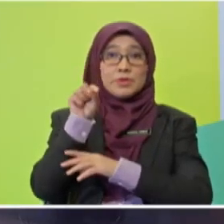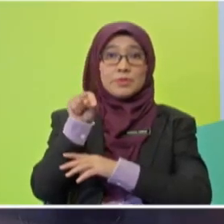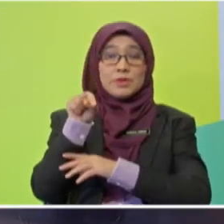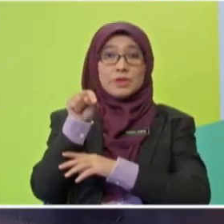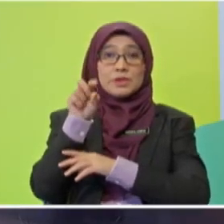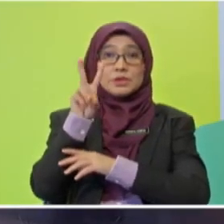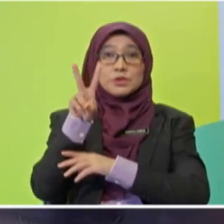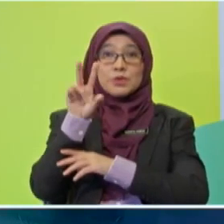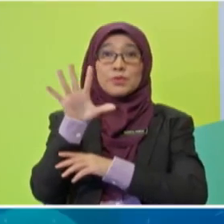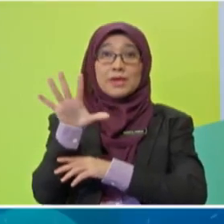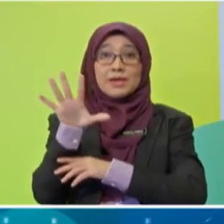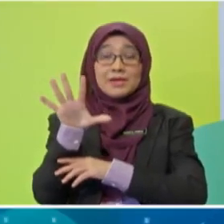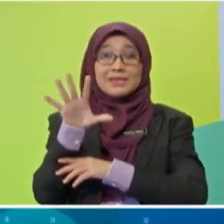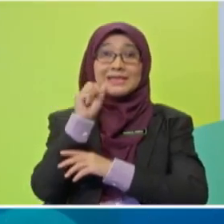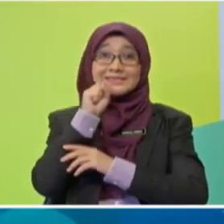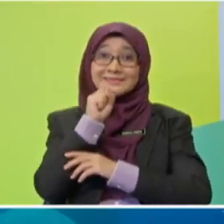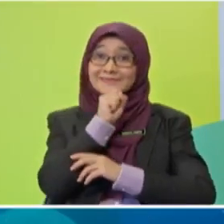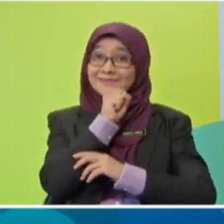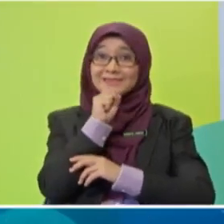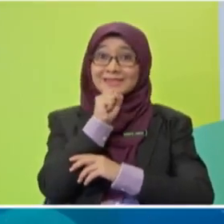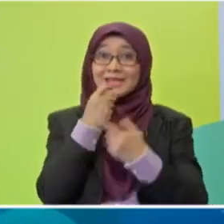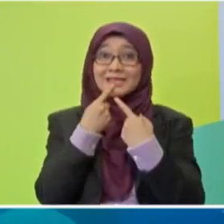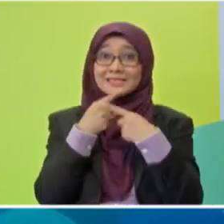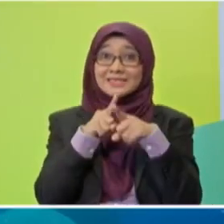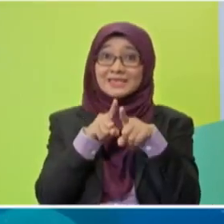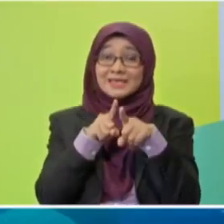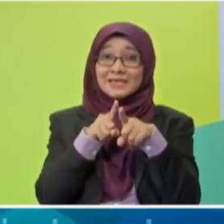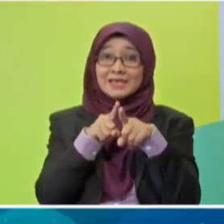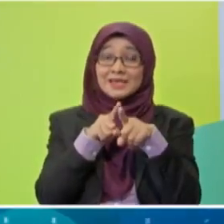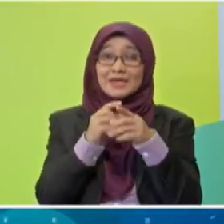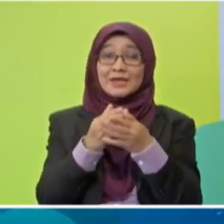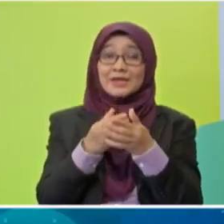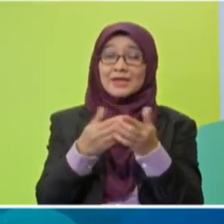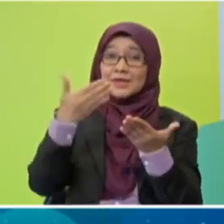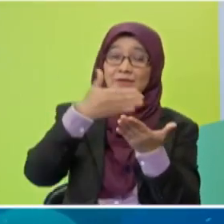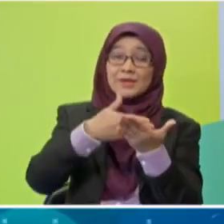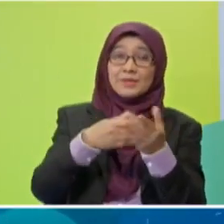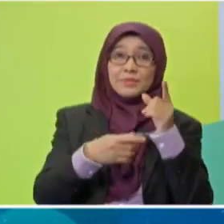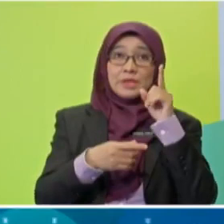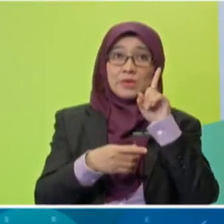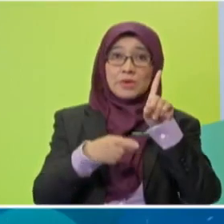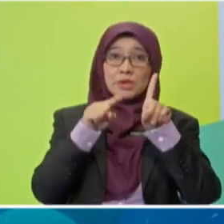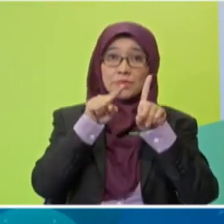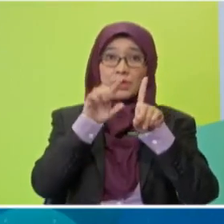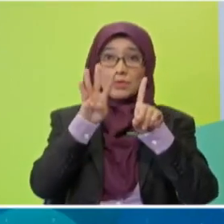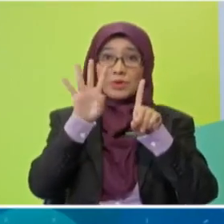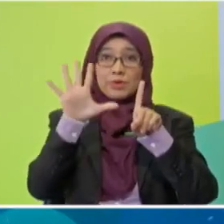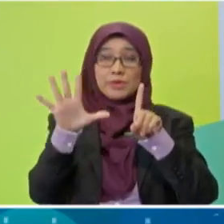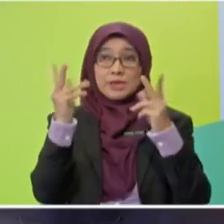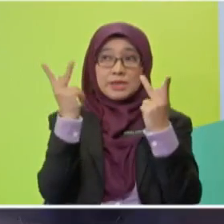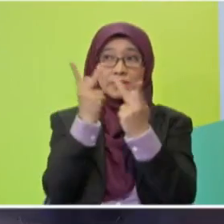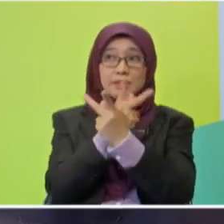2.25 is the answer. 2.25. Okay. Next one. 1.45 times by